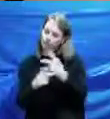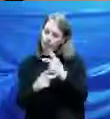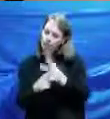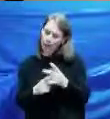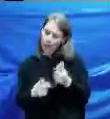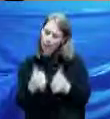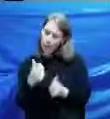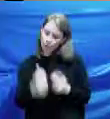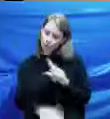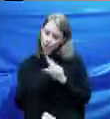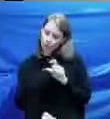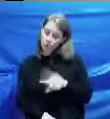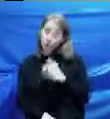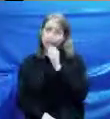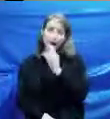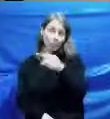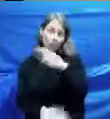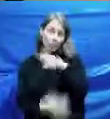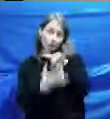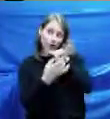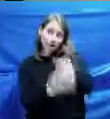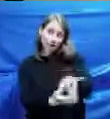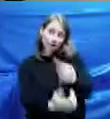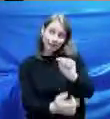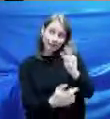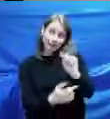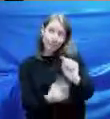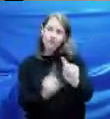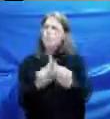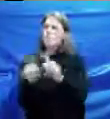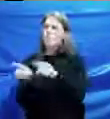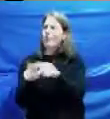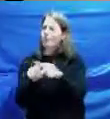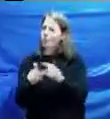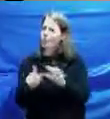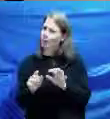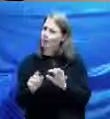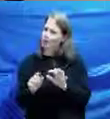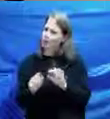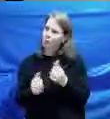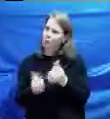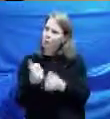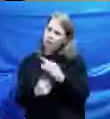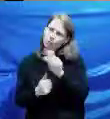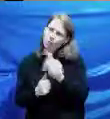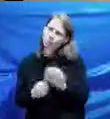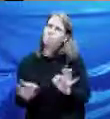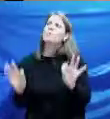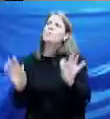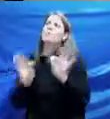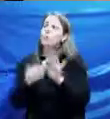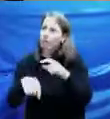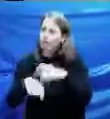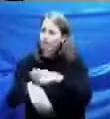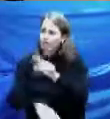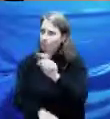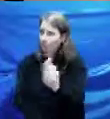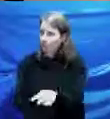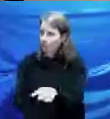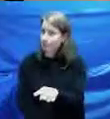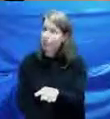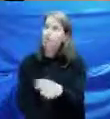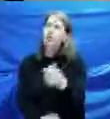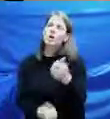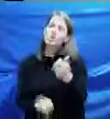exploring, that deliver richly, that as you look at the text more closely, you see more and more in it, because that's the true source of excitement and